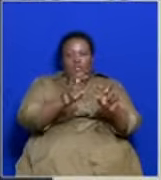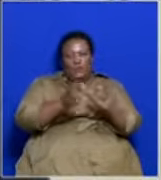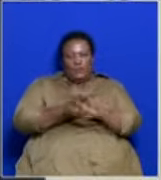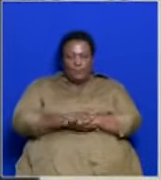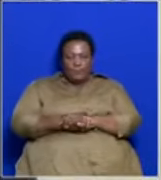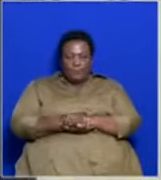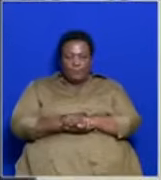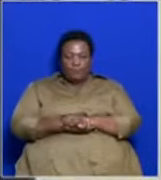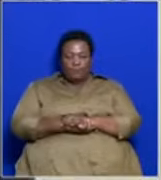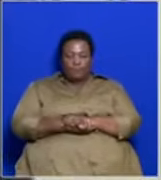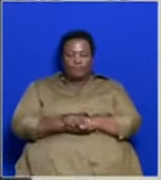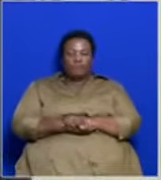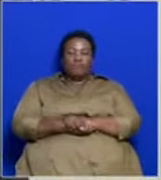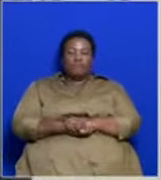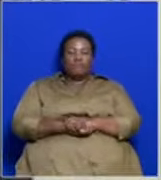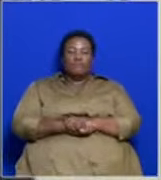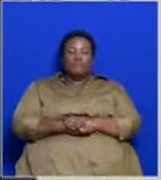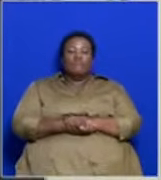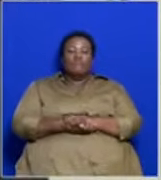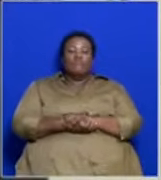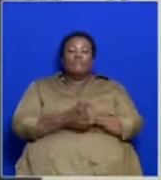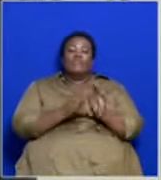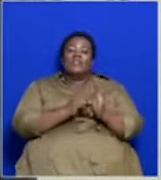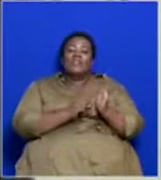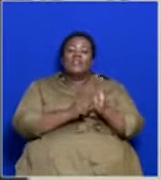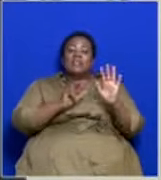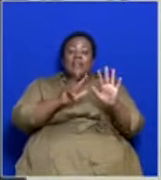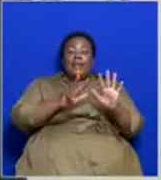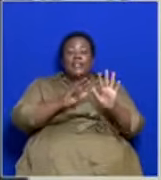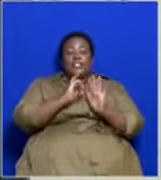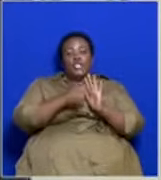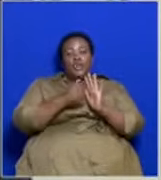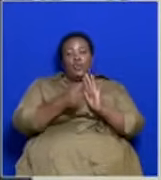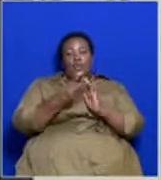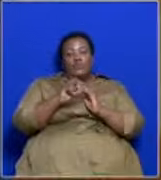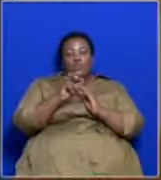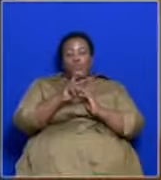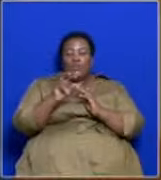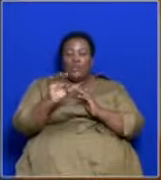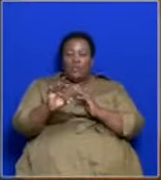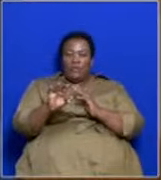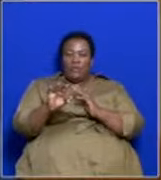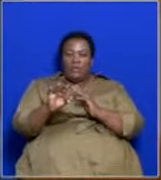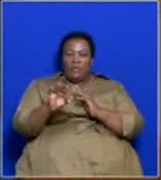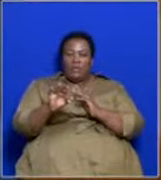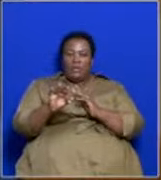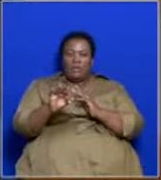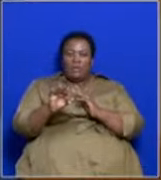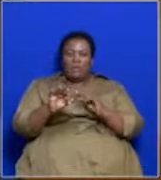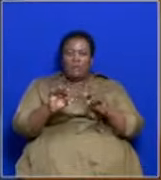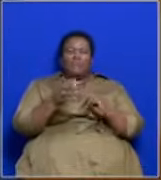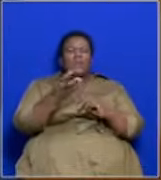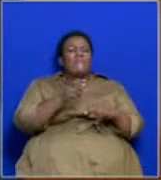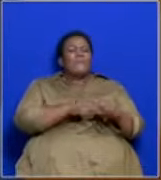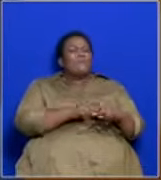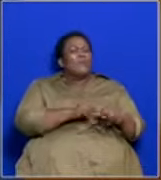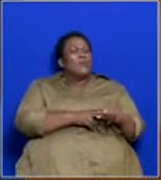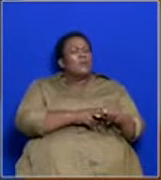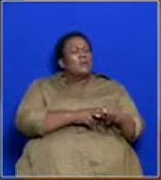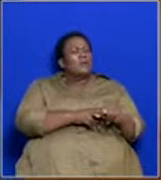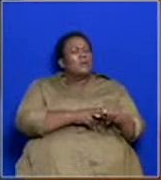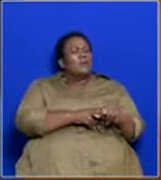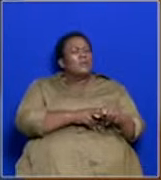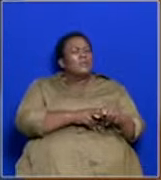On 8 January 2023, between 2200... You have February here. You just said January.